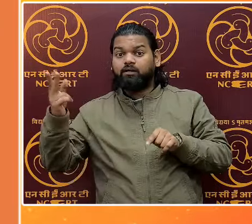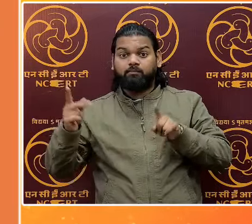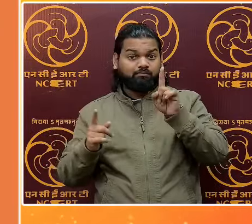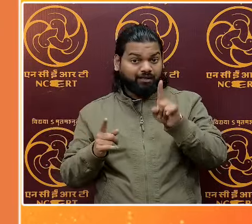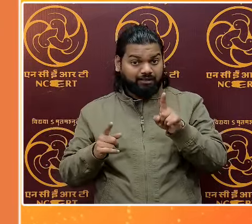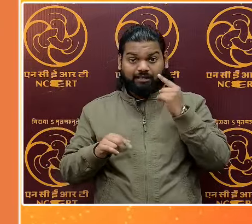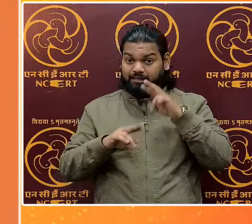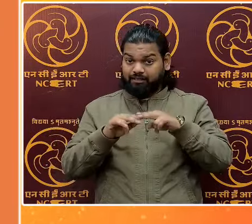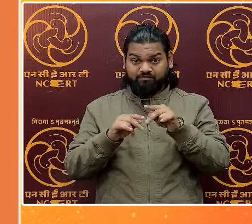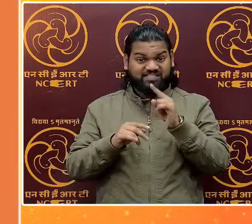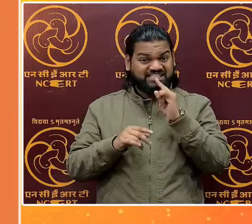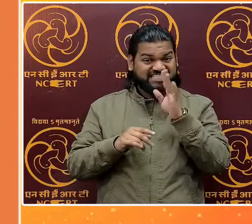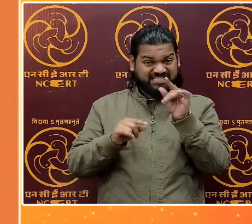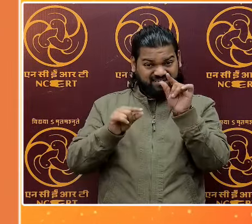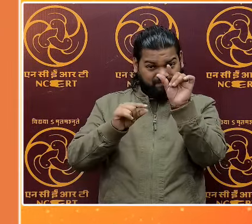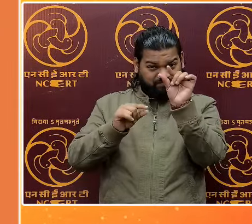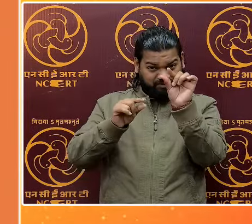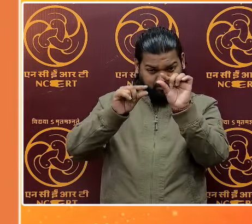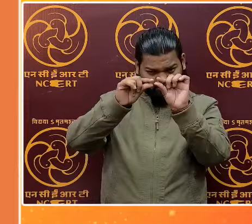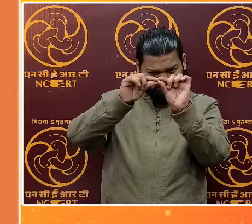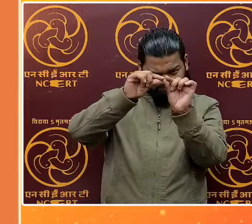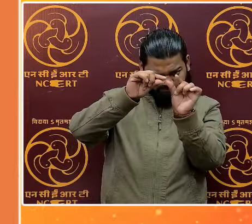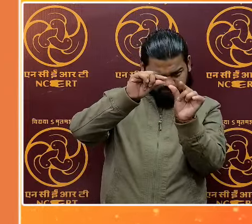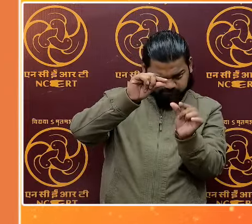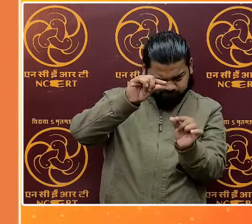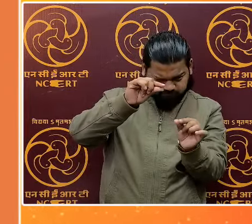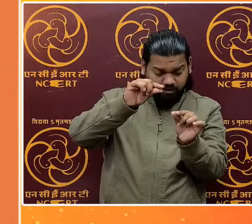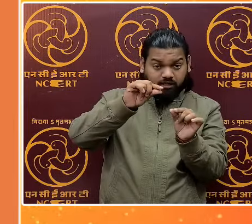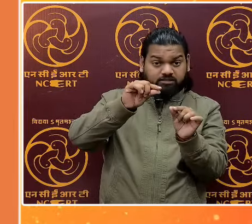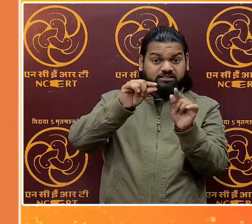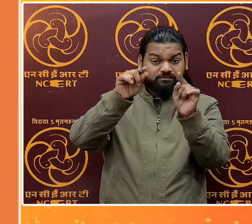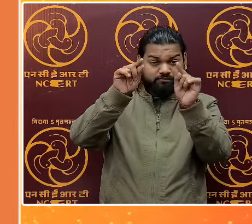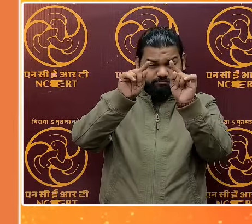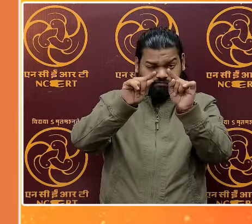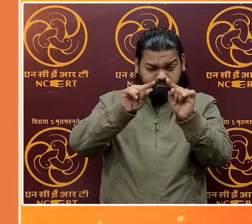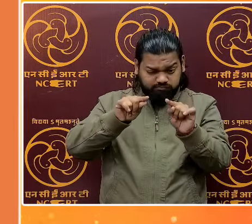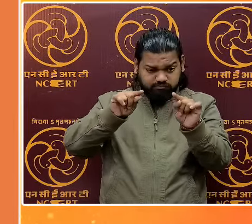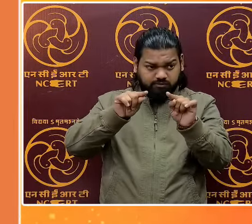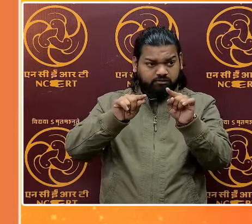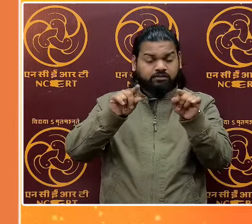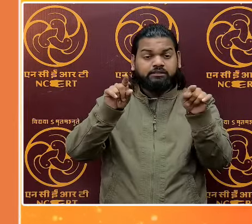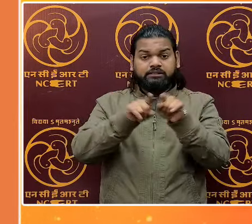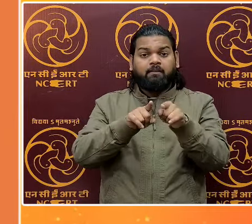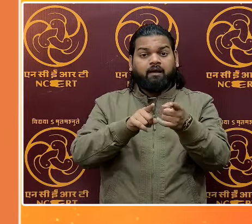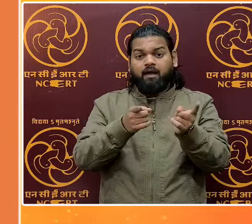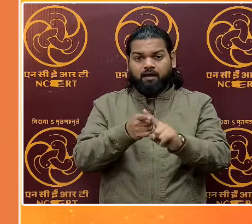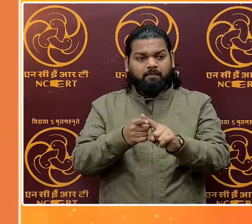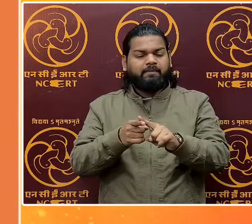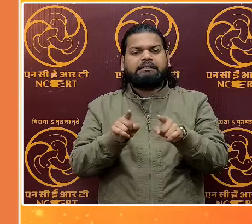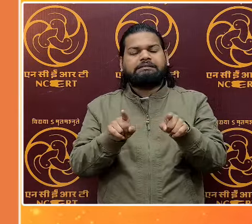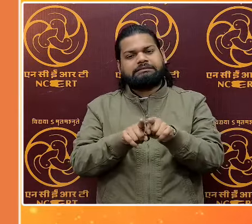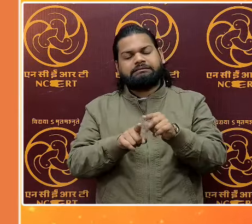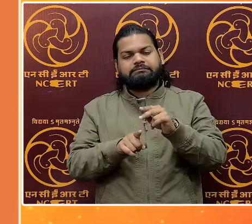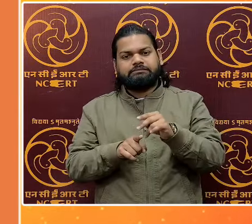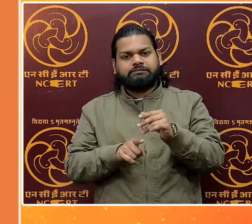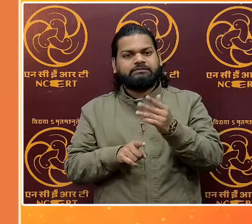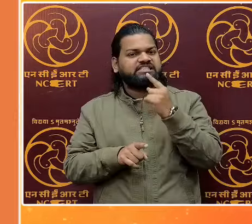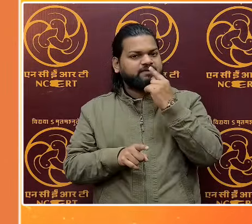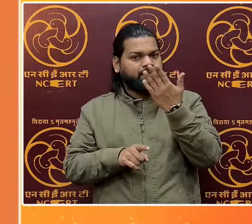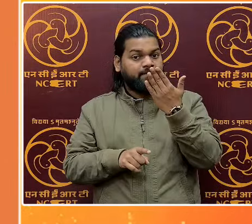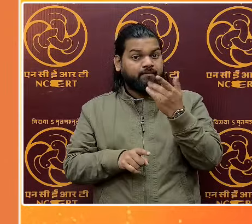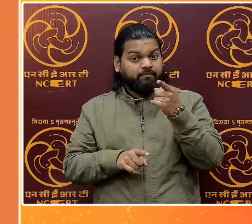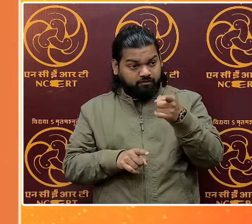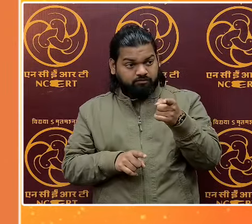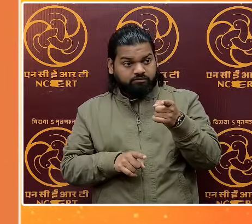them, right. So, that is how it is happening in mirrors, right. Plane mirror,